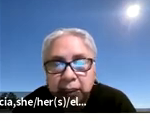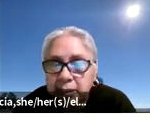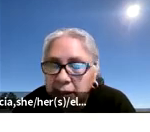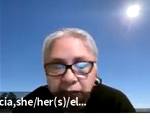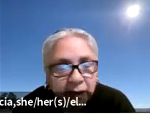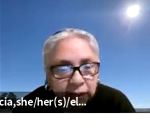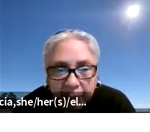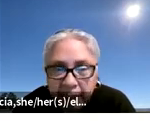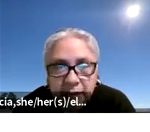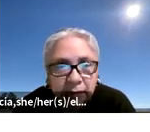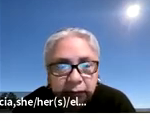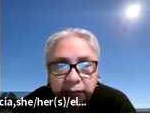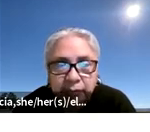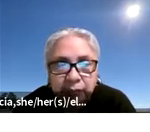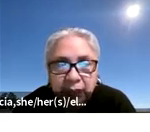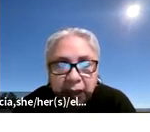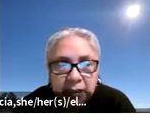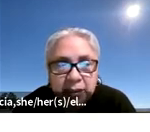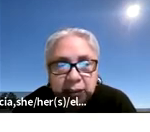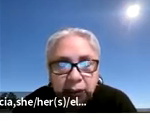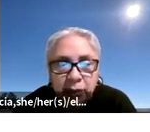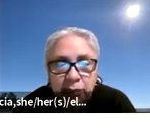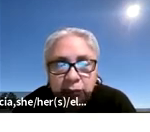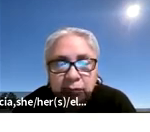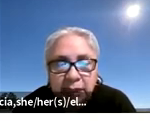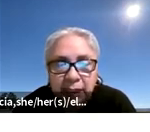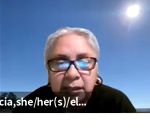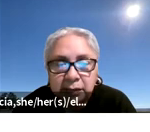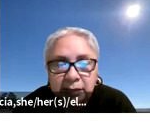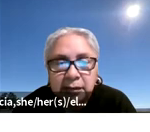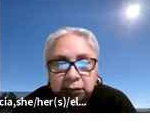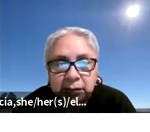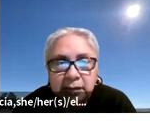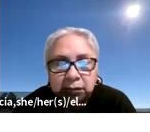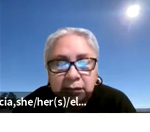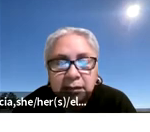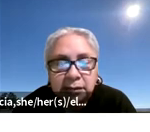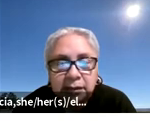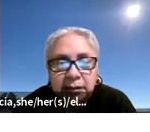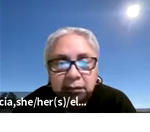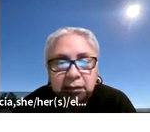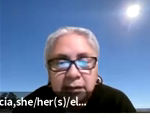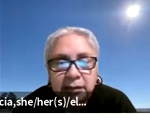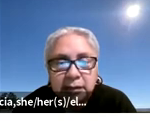That's right. And it's not for everybody. And so, yeah.